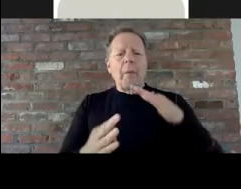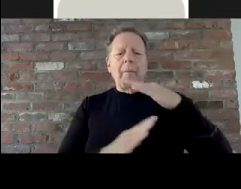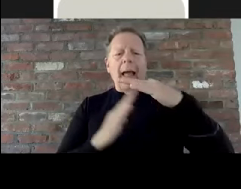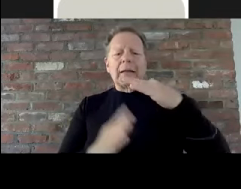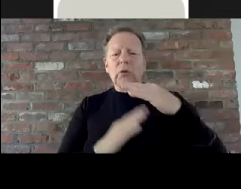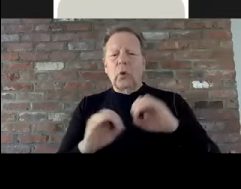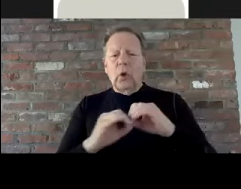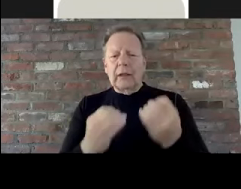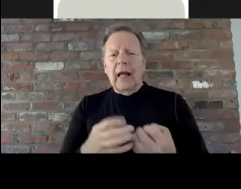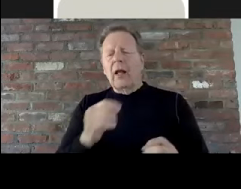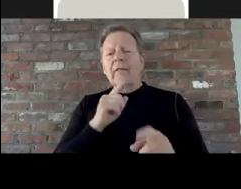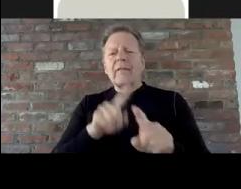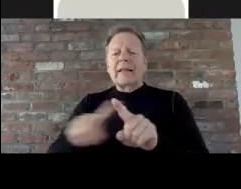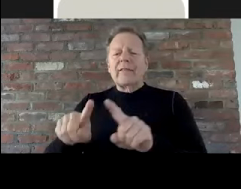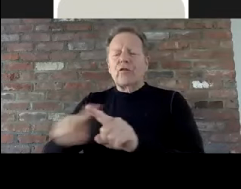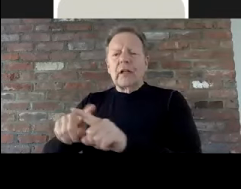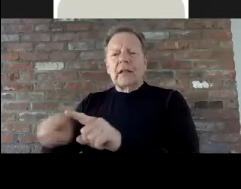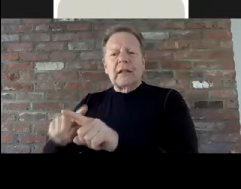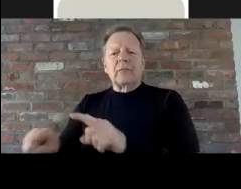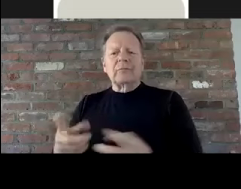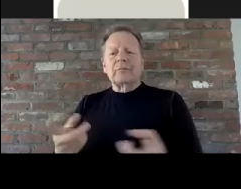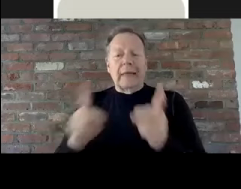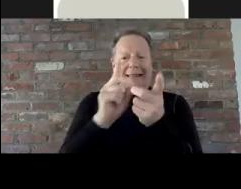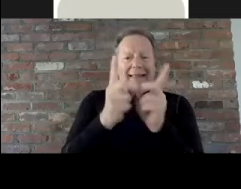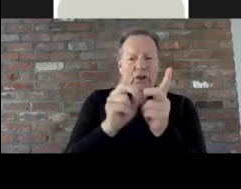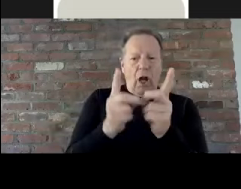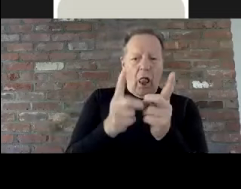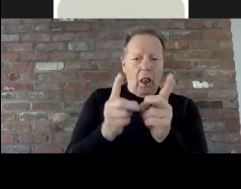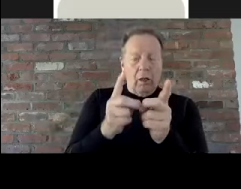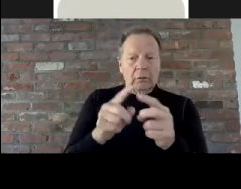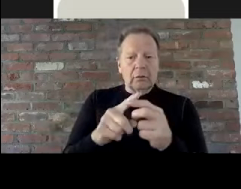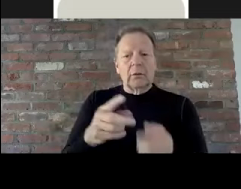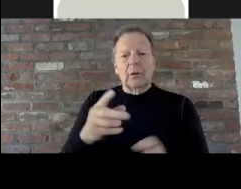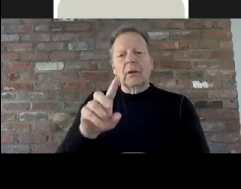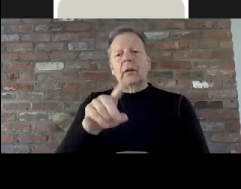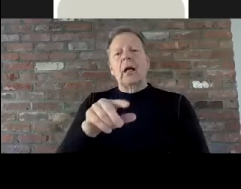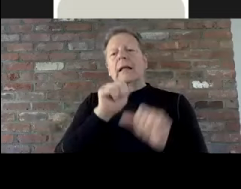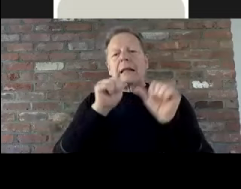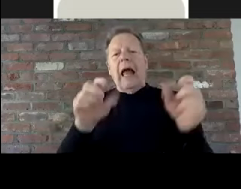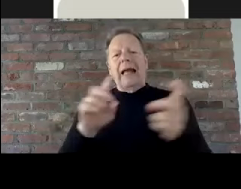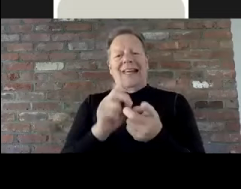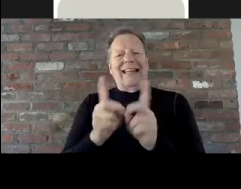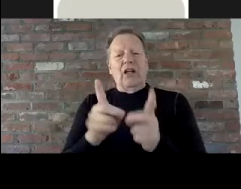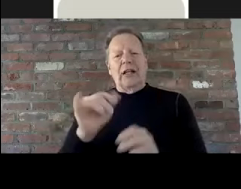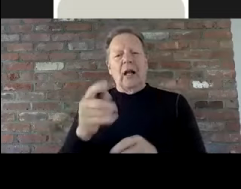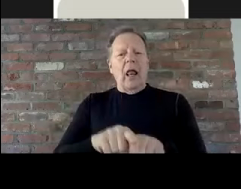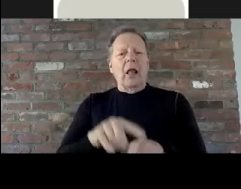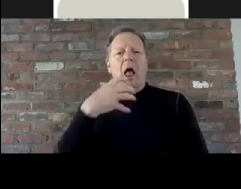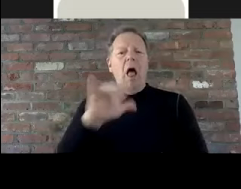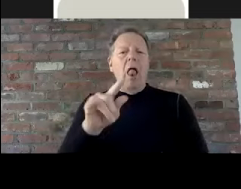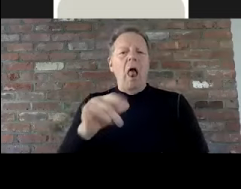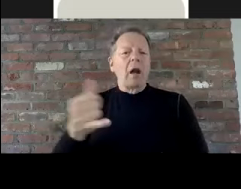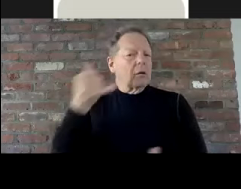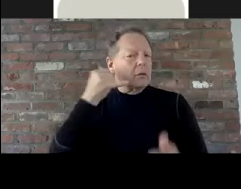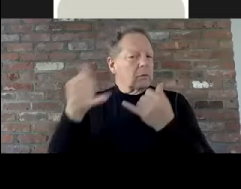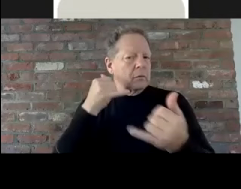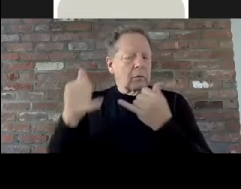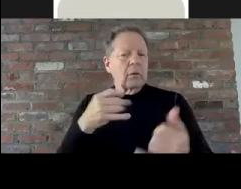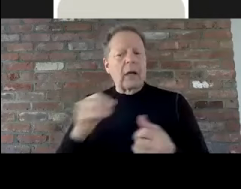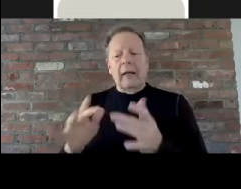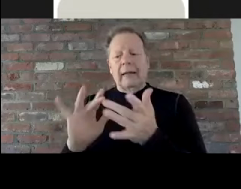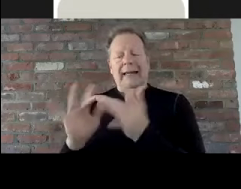through various digital means and non-digital means, such as the hotline, to collect input. We